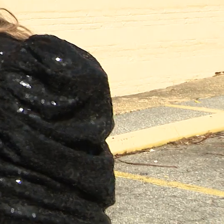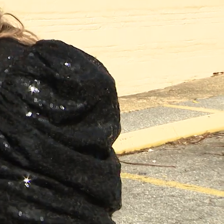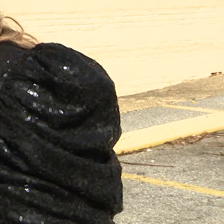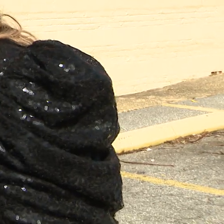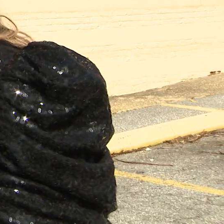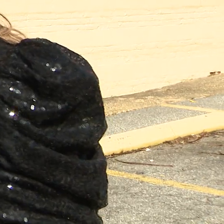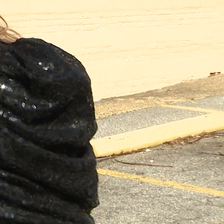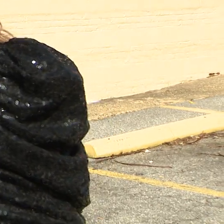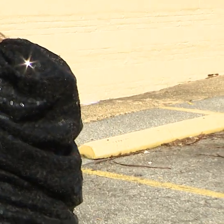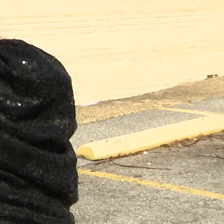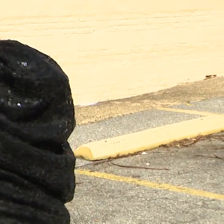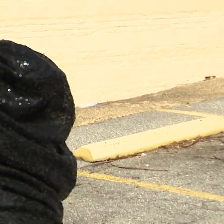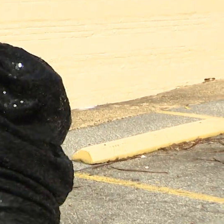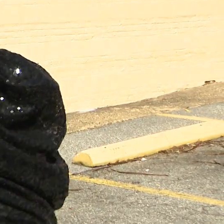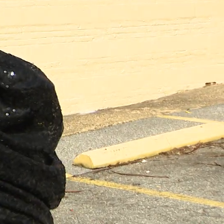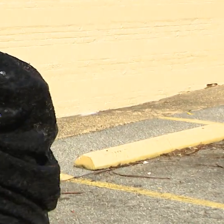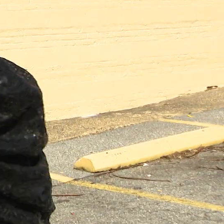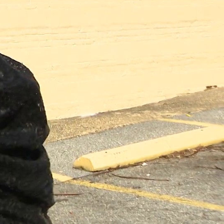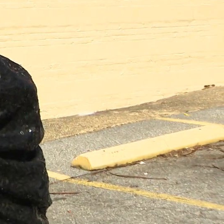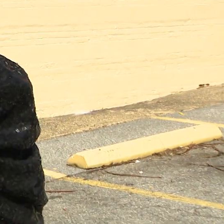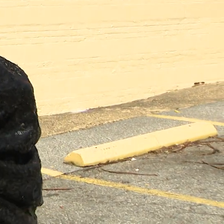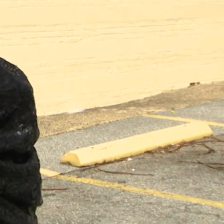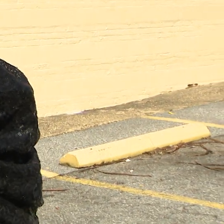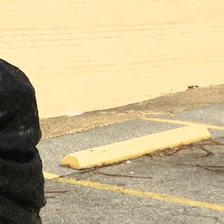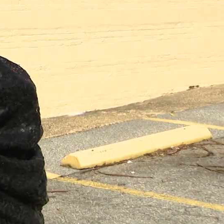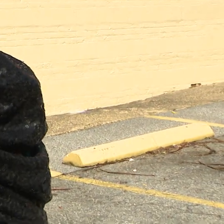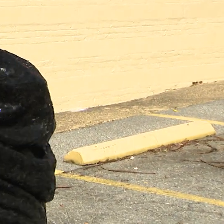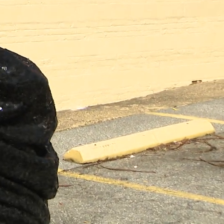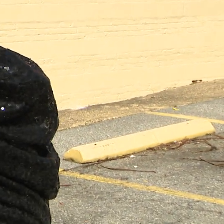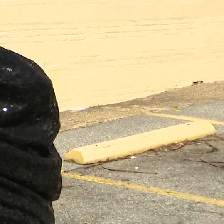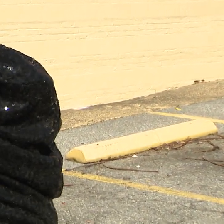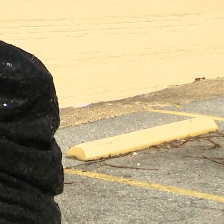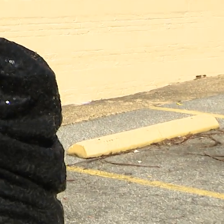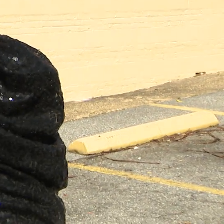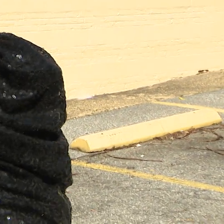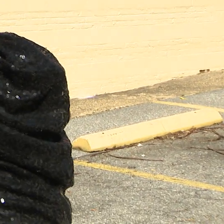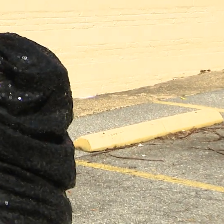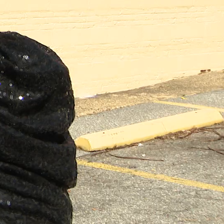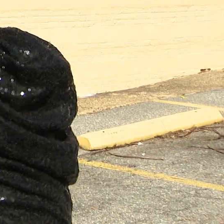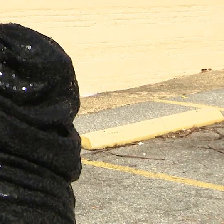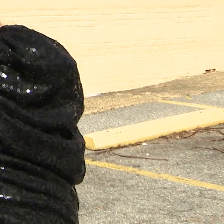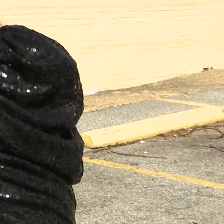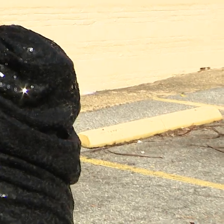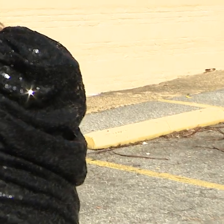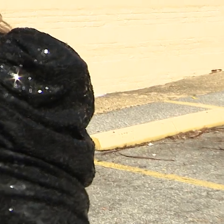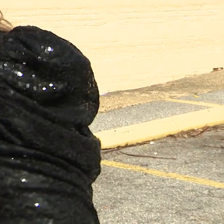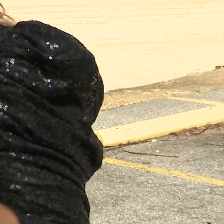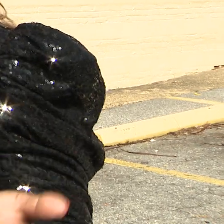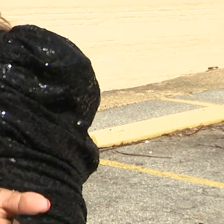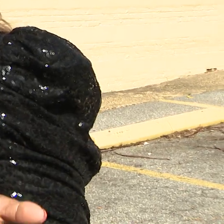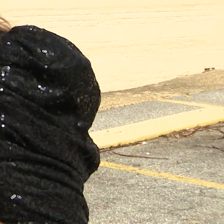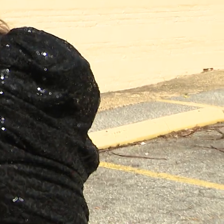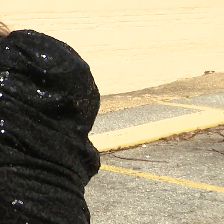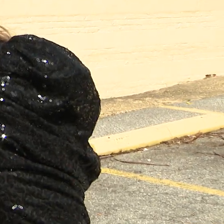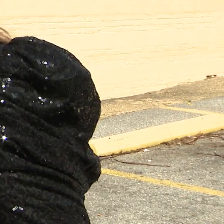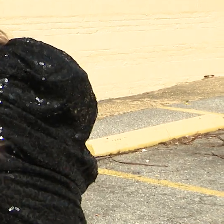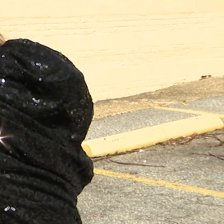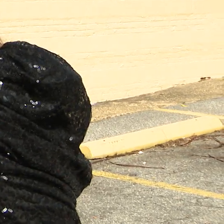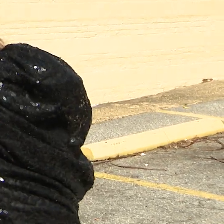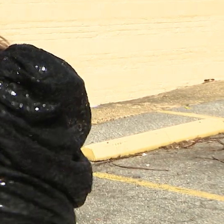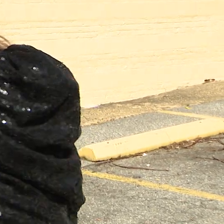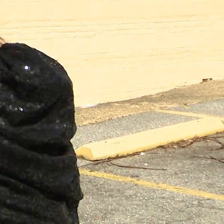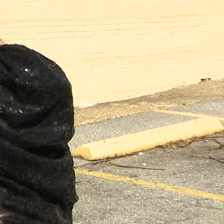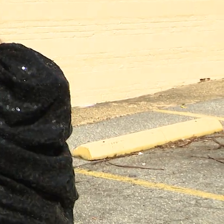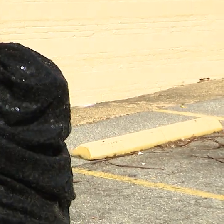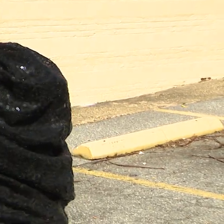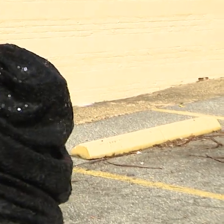So literally, we went to closing at 10 a.m. Friday. It was going to be a regular day for me.